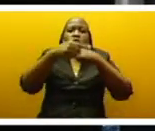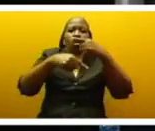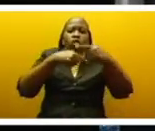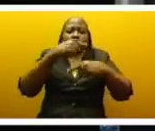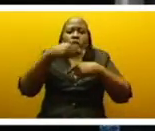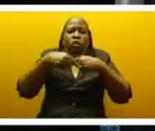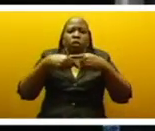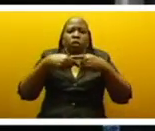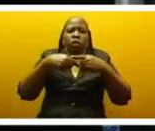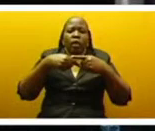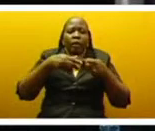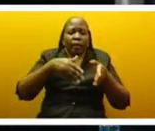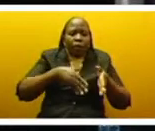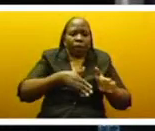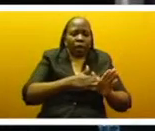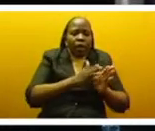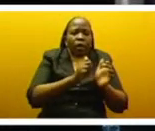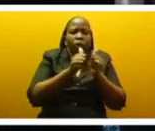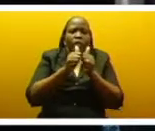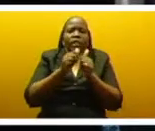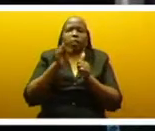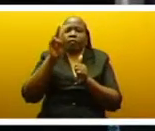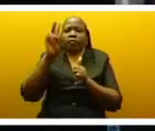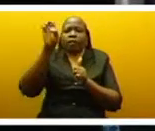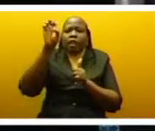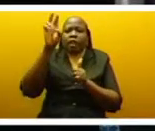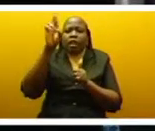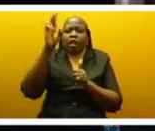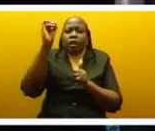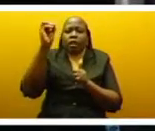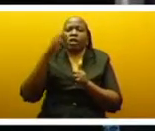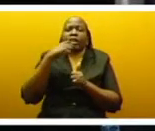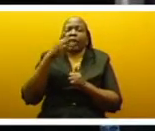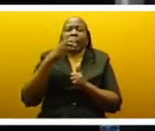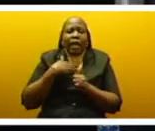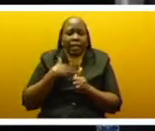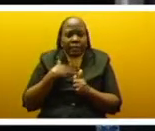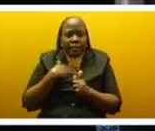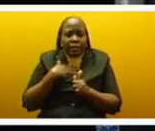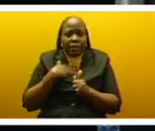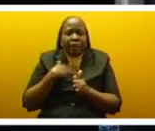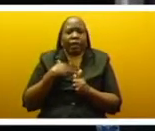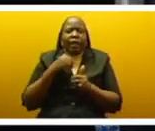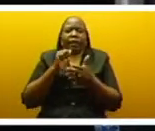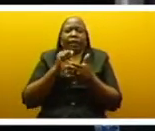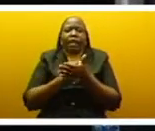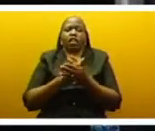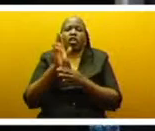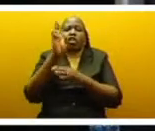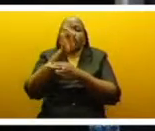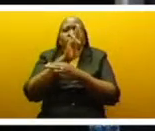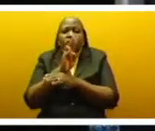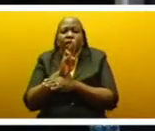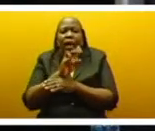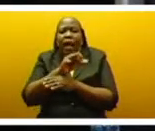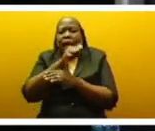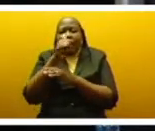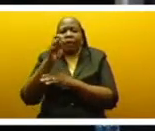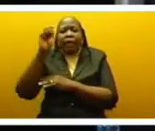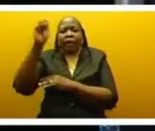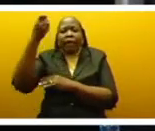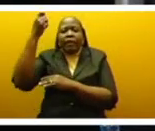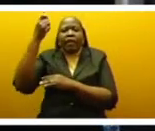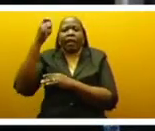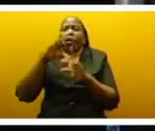manner that Veronica Nduati tells us is that, to use another Kenyan phrase,